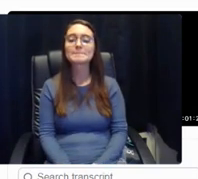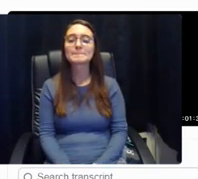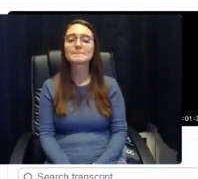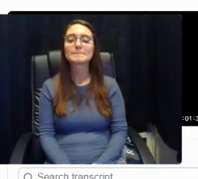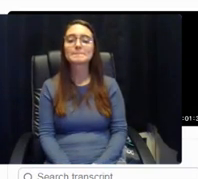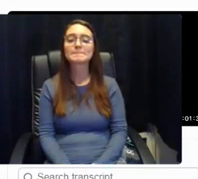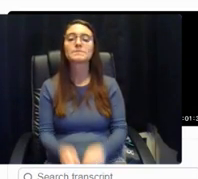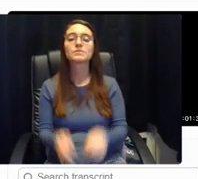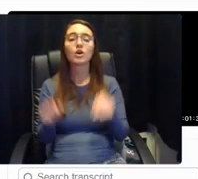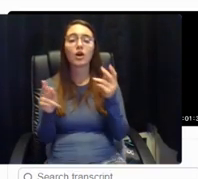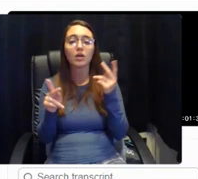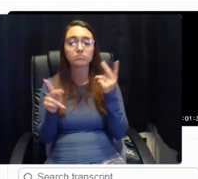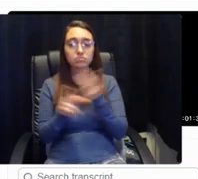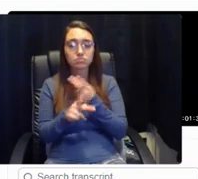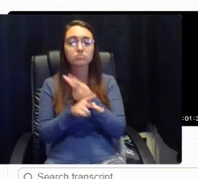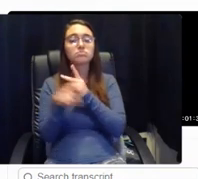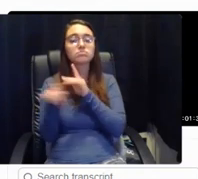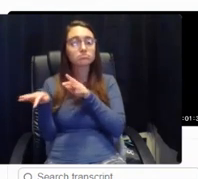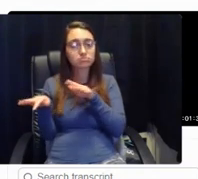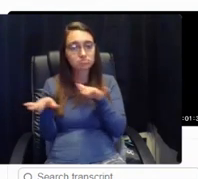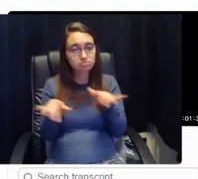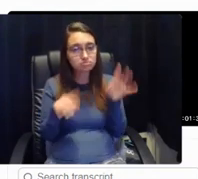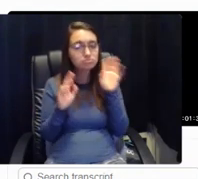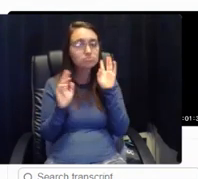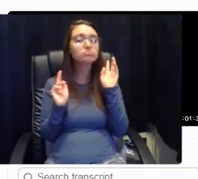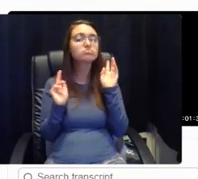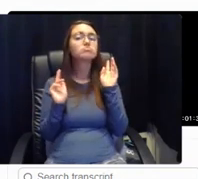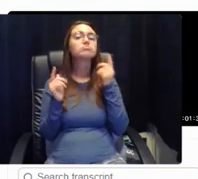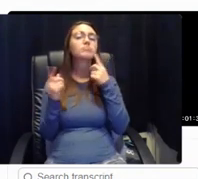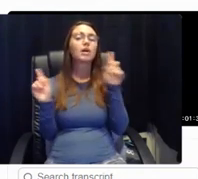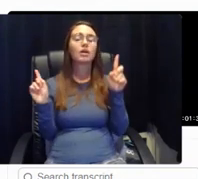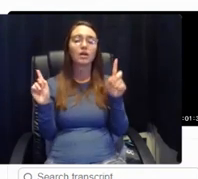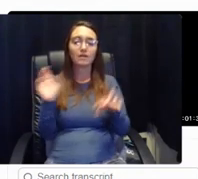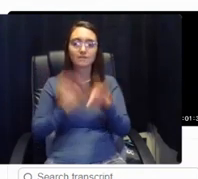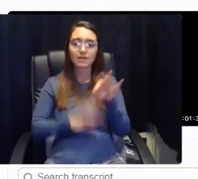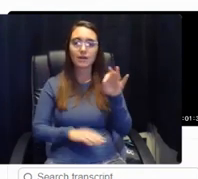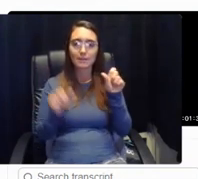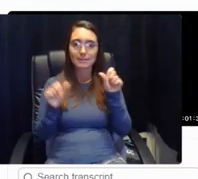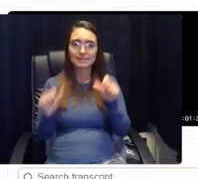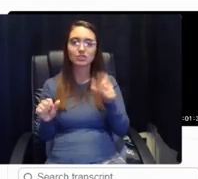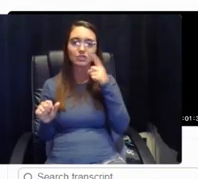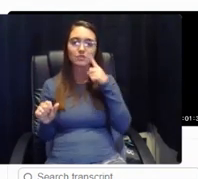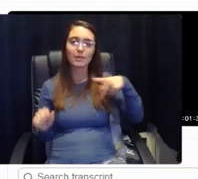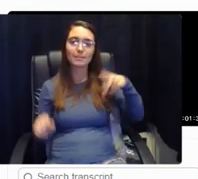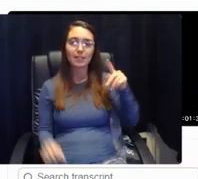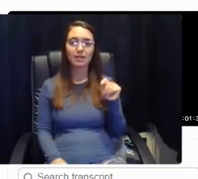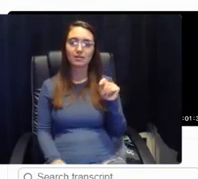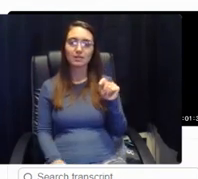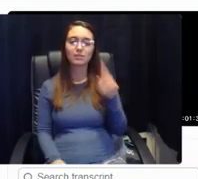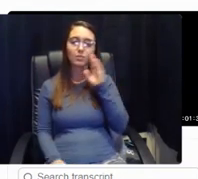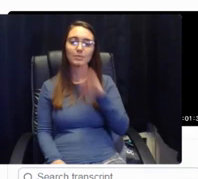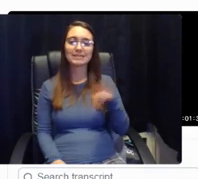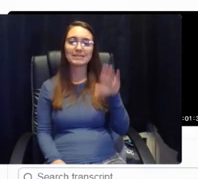out, oh, the potentials for the platinum potential